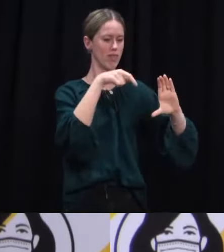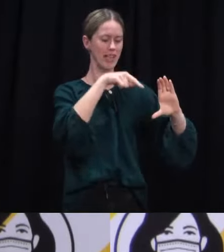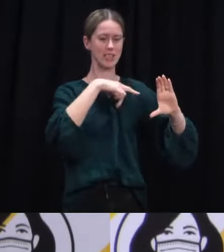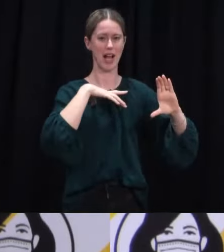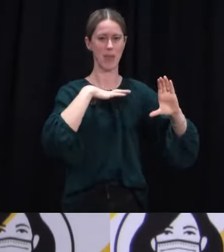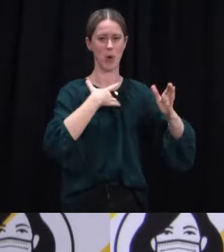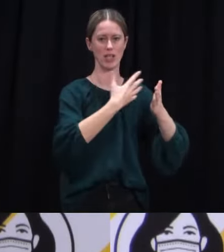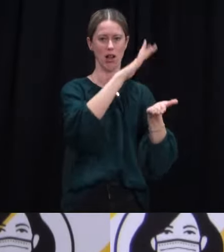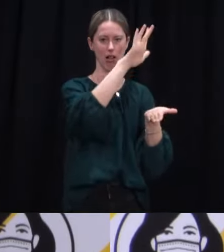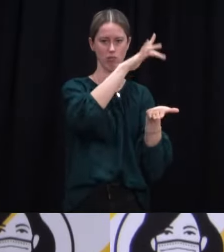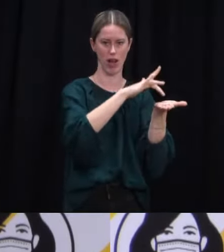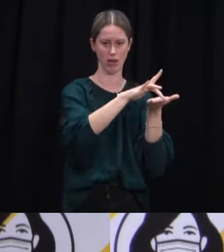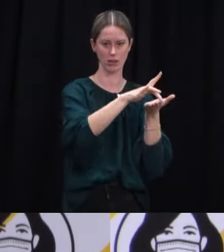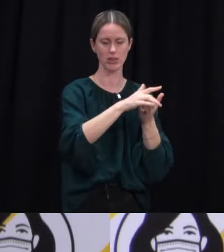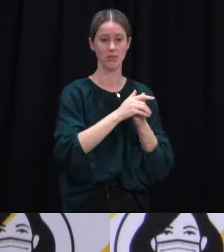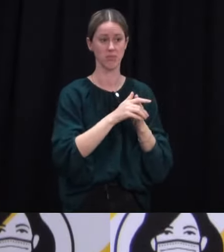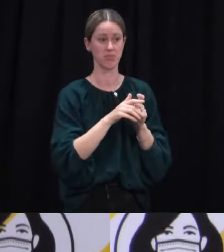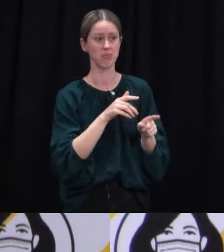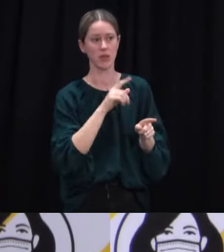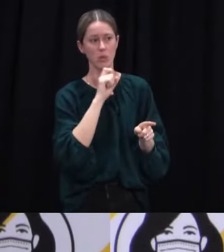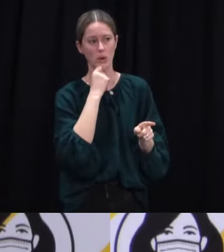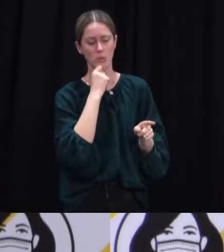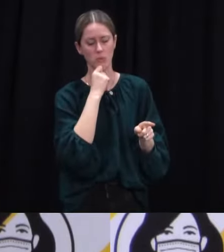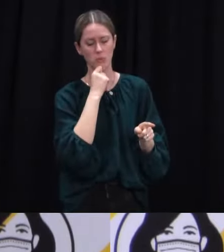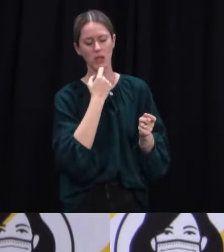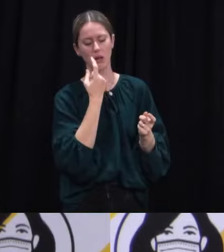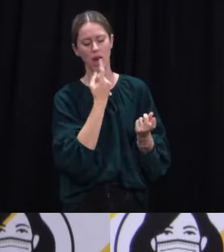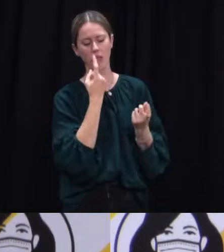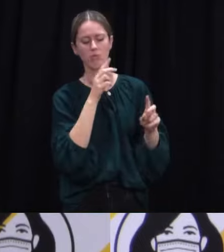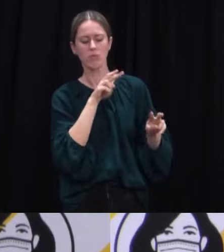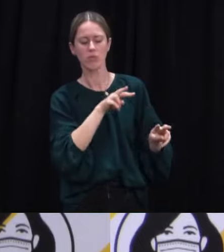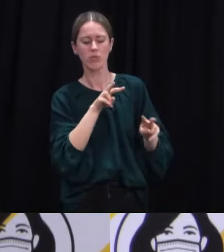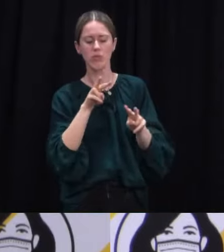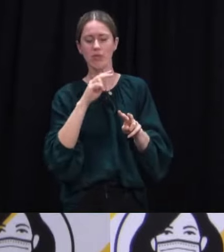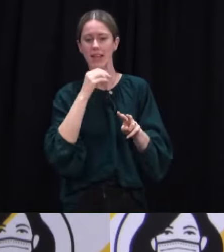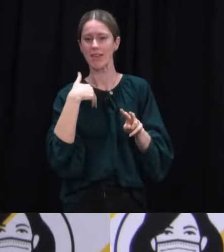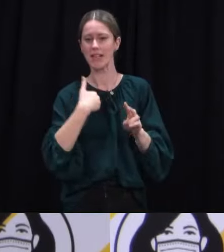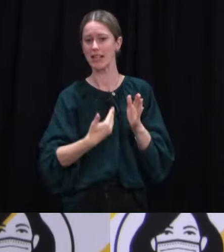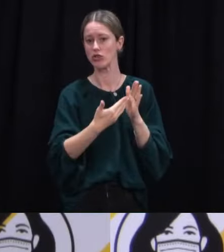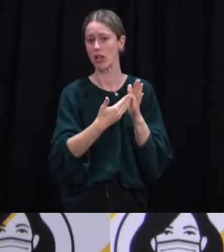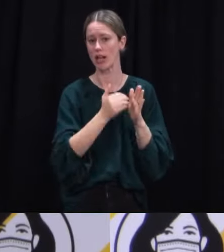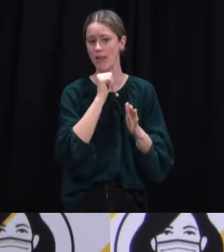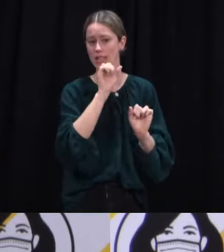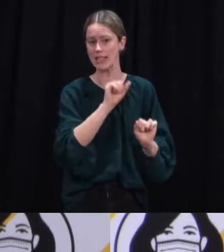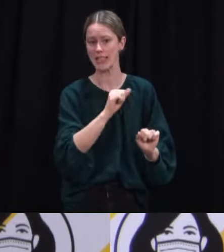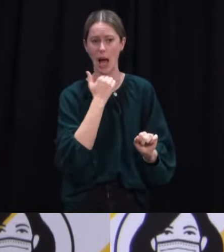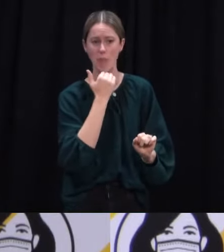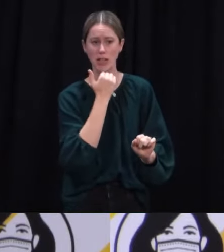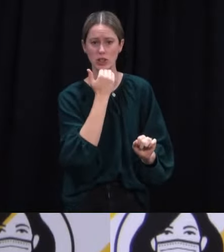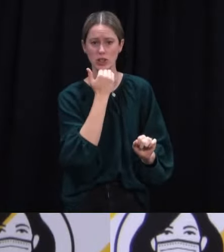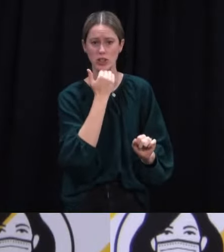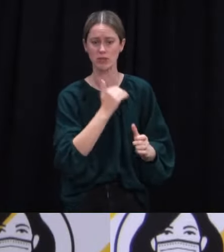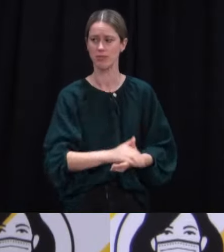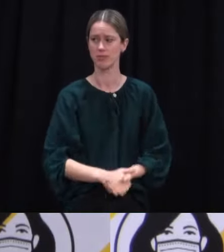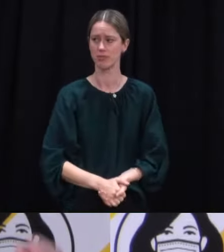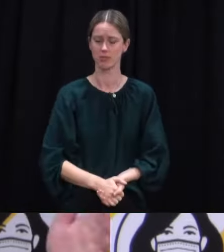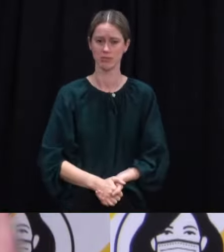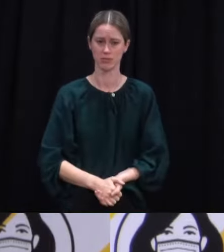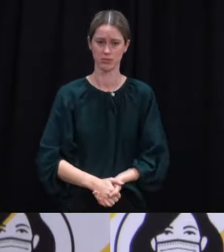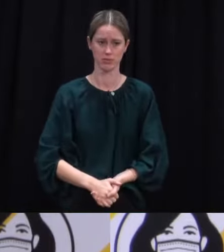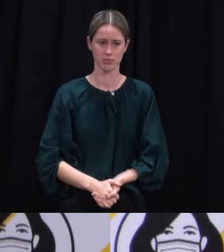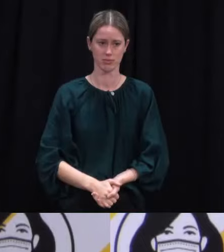they're depleted again. So that is something that we're currently looking at as to whether they need that, and if so, by how much they think they need that.